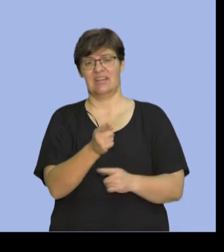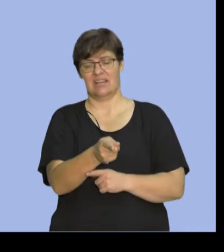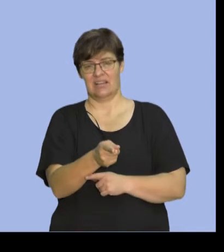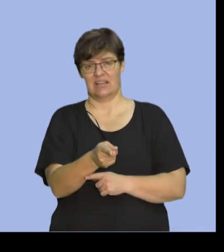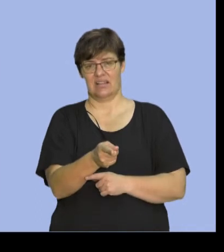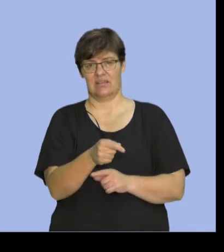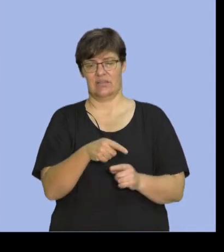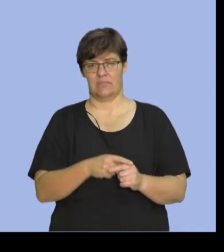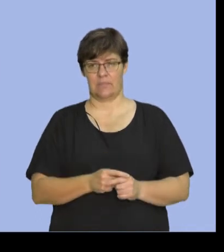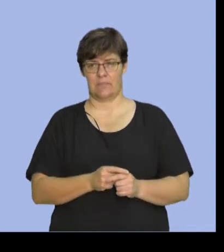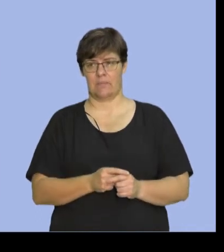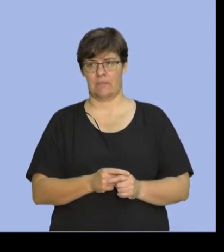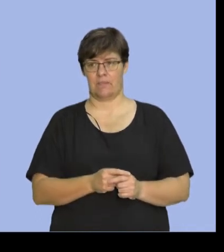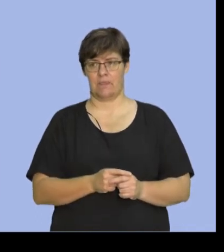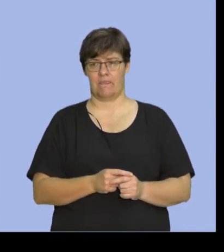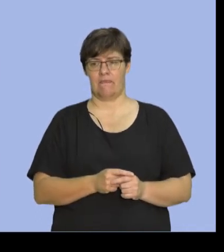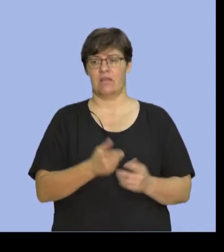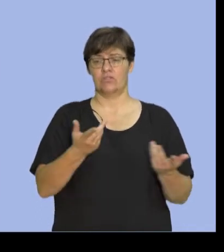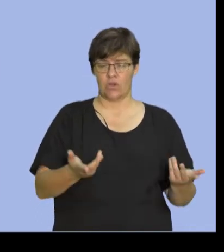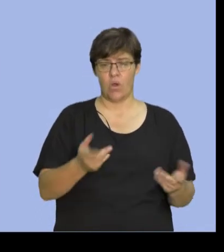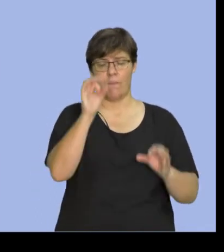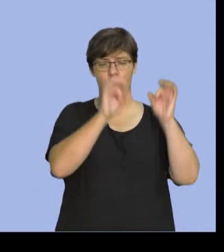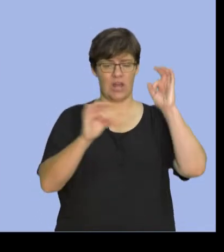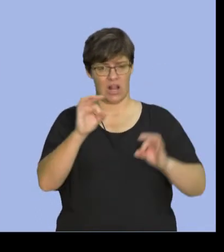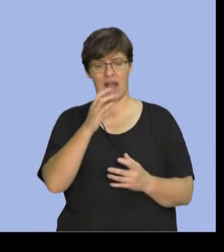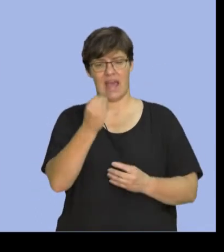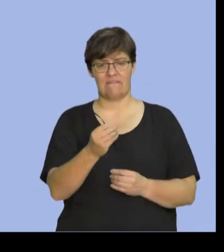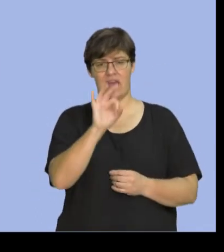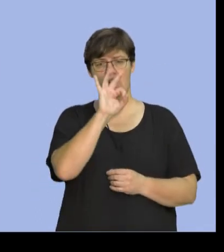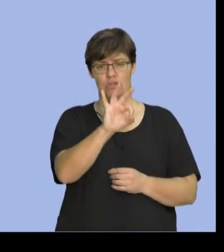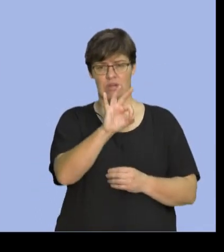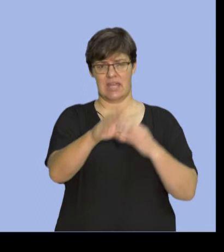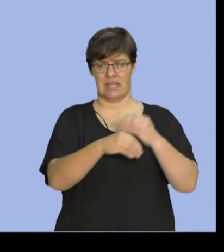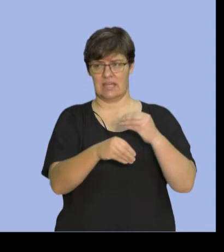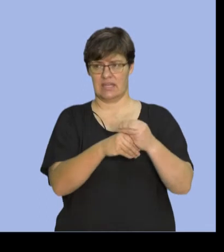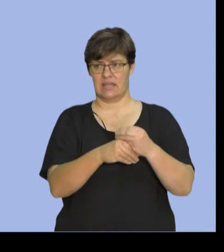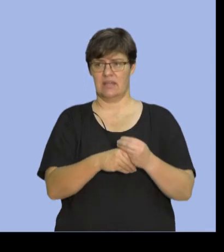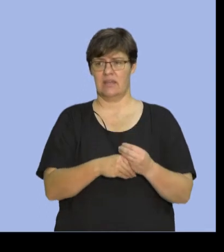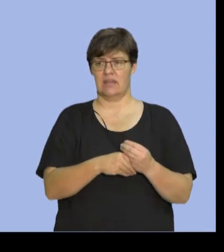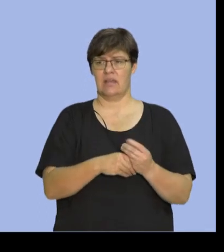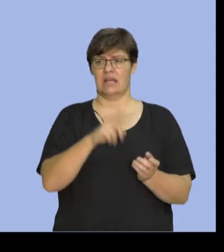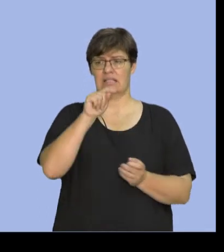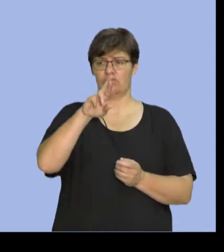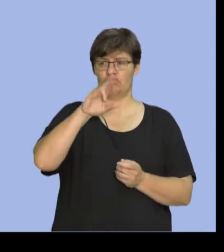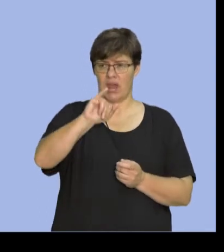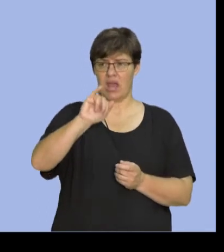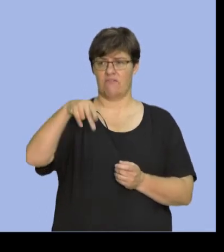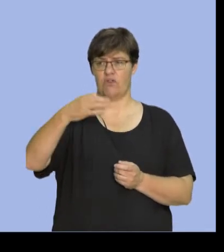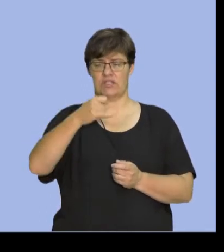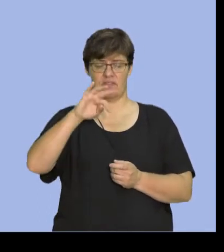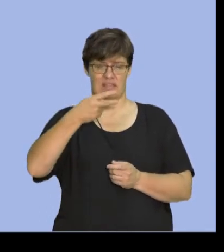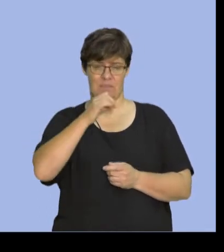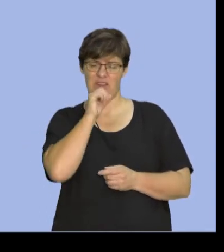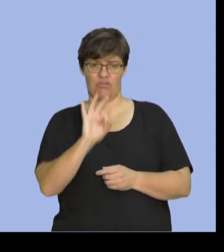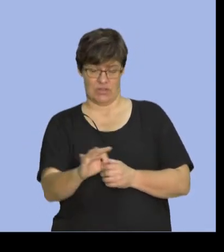adenosine triphosphate. So it's a molecule having three triphosphate molecules. It provides the